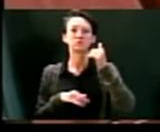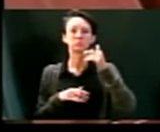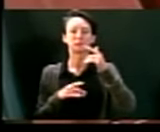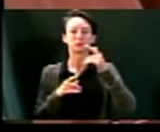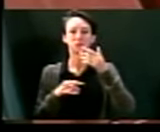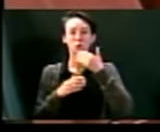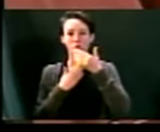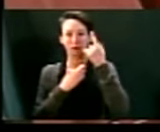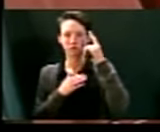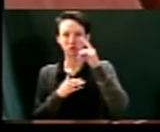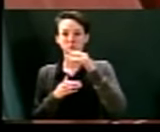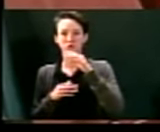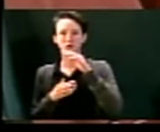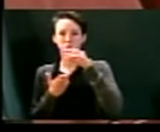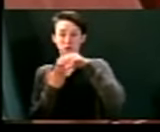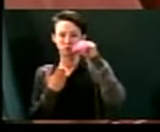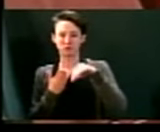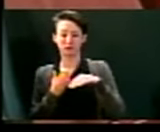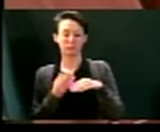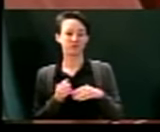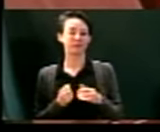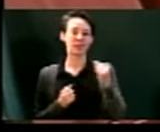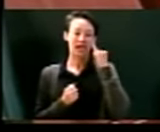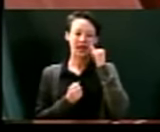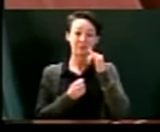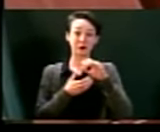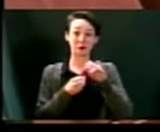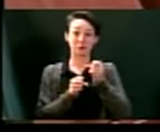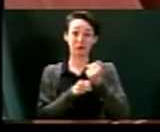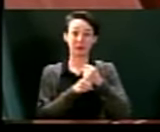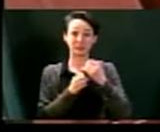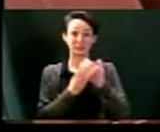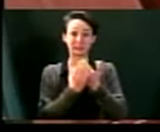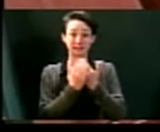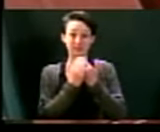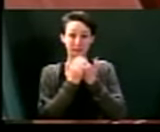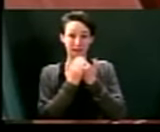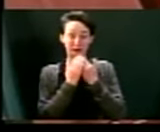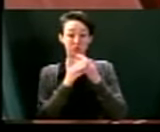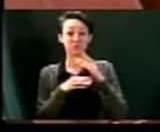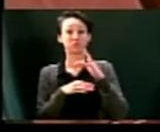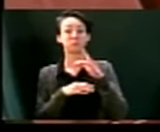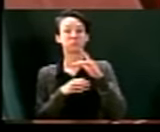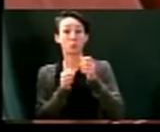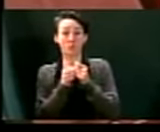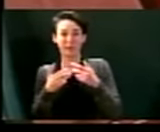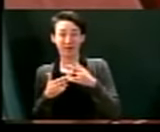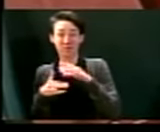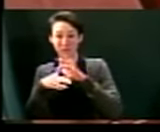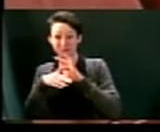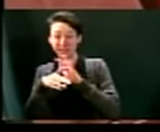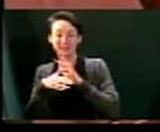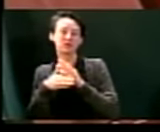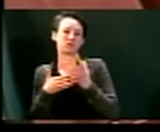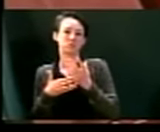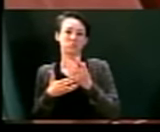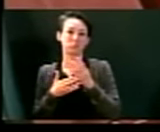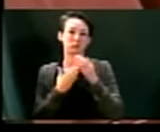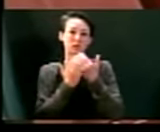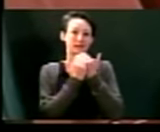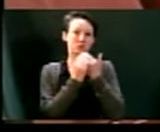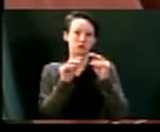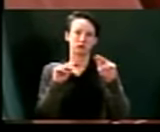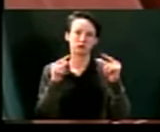make a sandwich and you leave out the meat, the sandwich is not so good. I see that the extremely valuable resource of